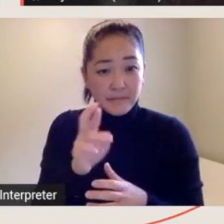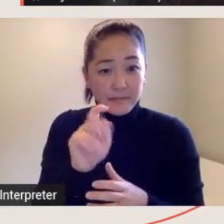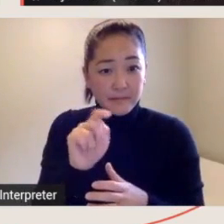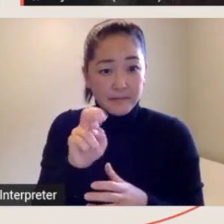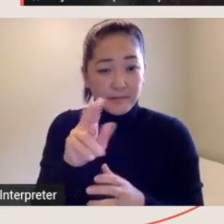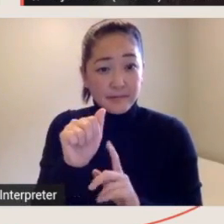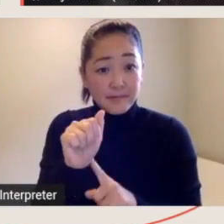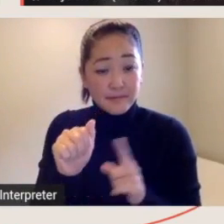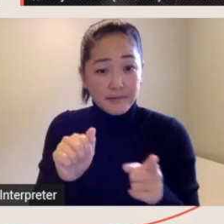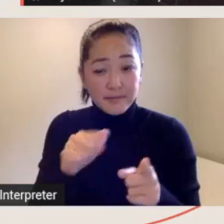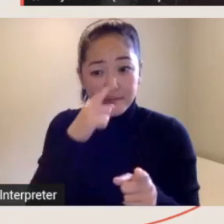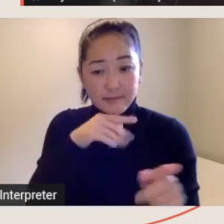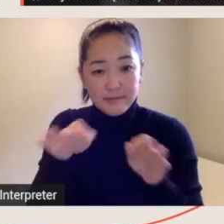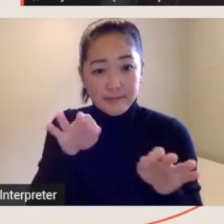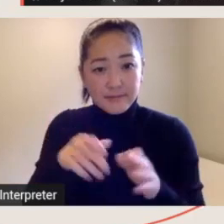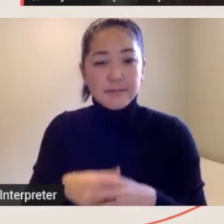next.